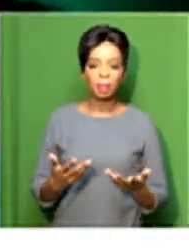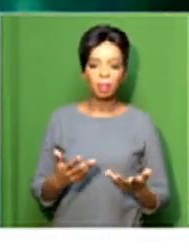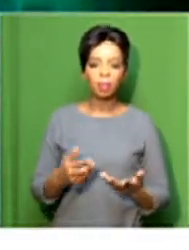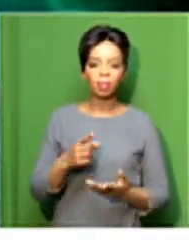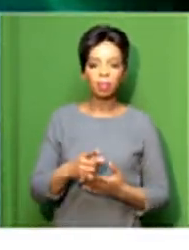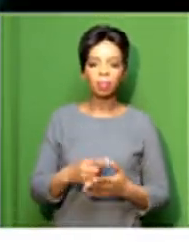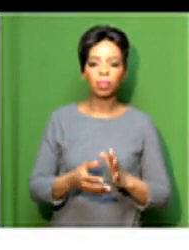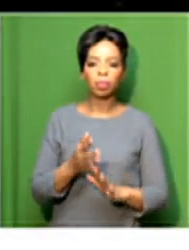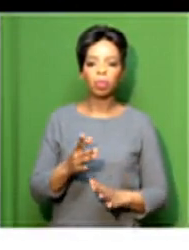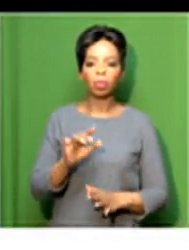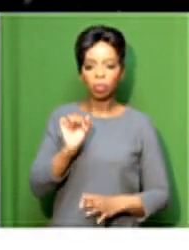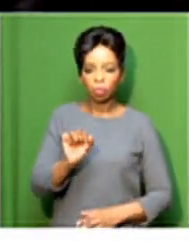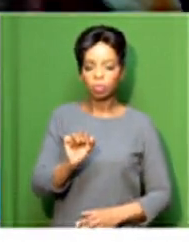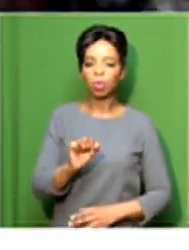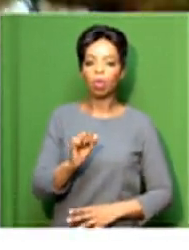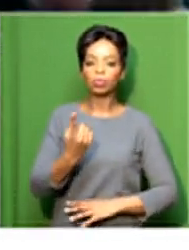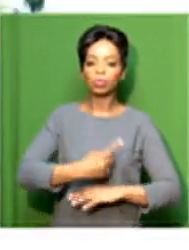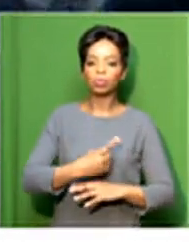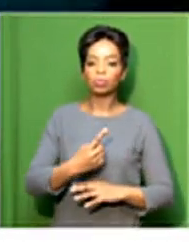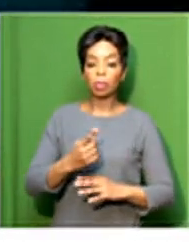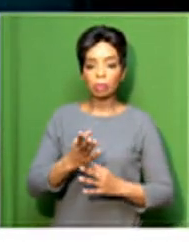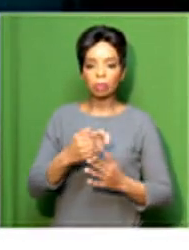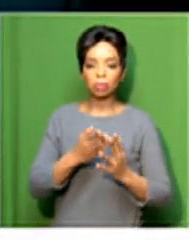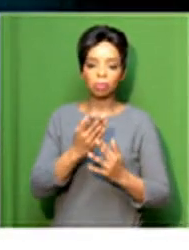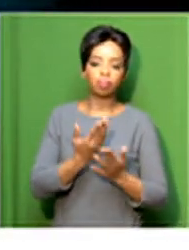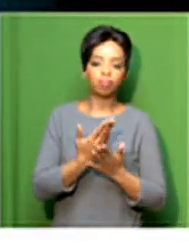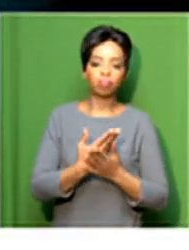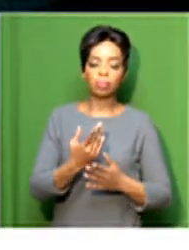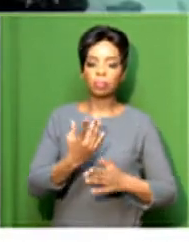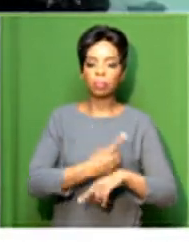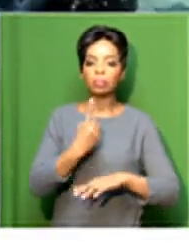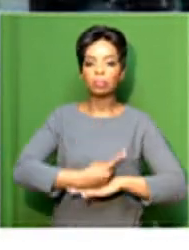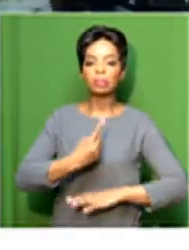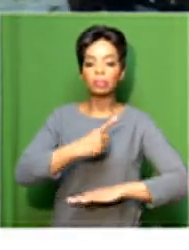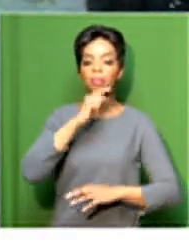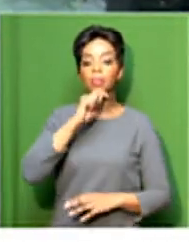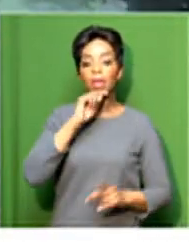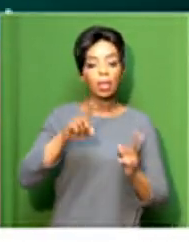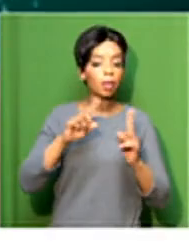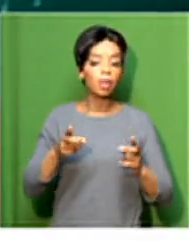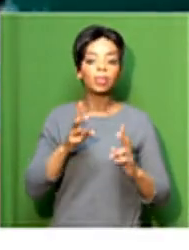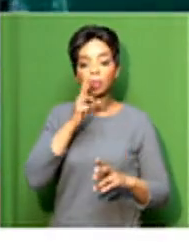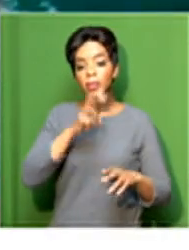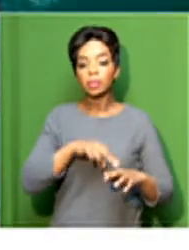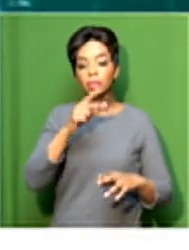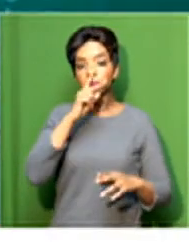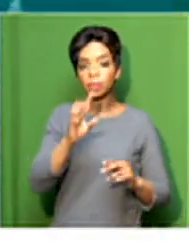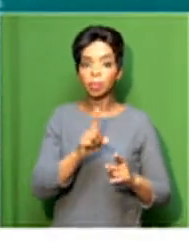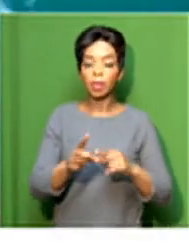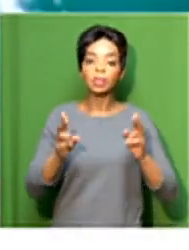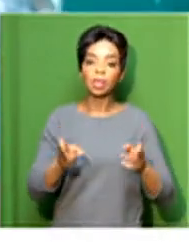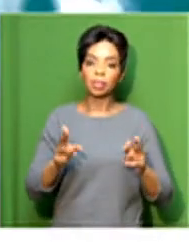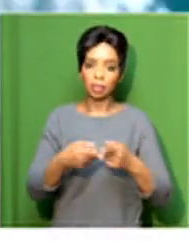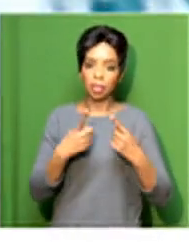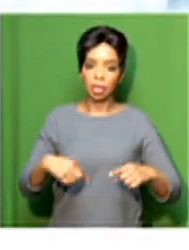one morning. And we need to start looking at our relationship with nature, because nature is the life support system for every